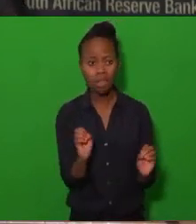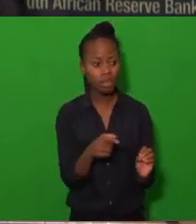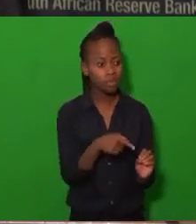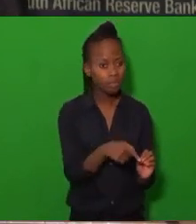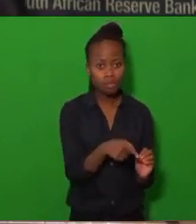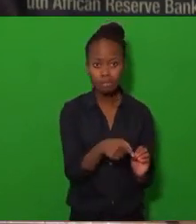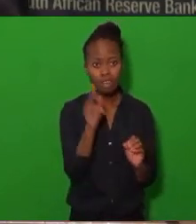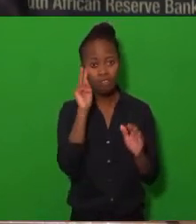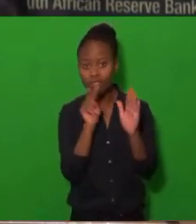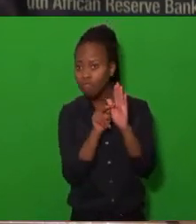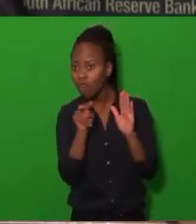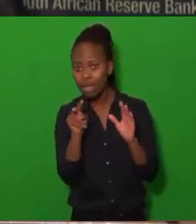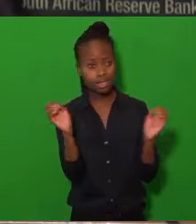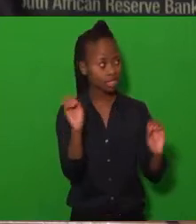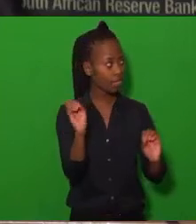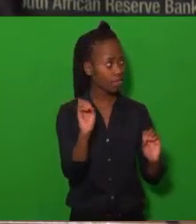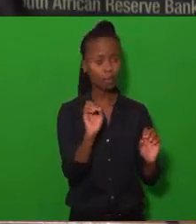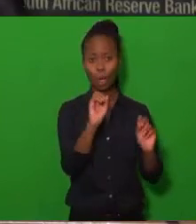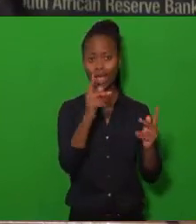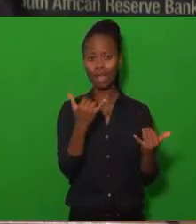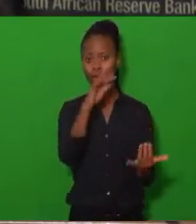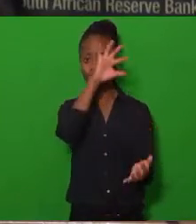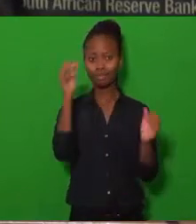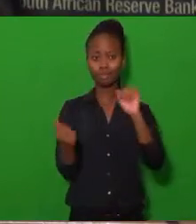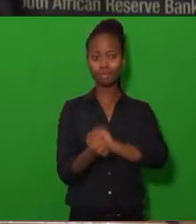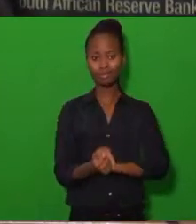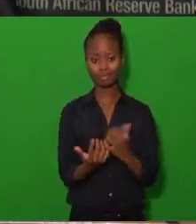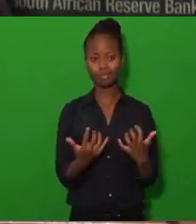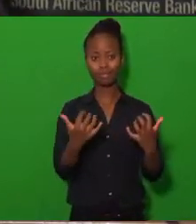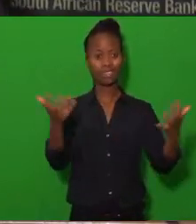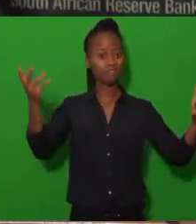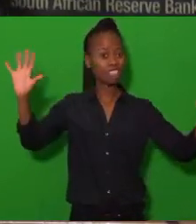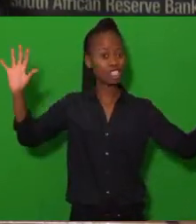webcast. Well, I guess that concludes today's press conference.